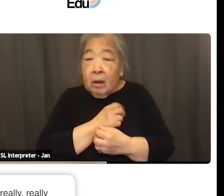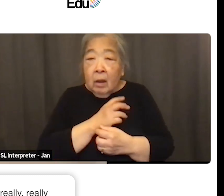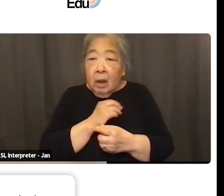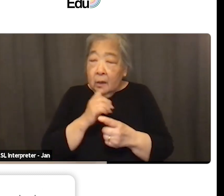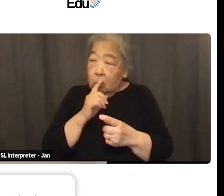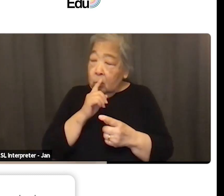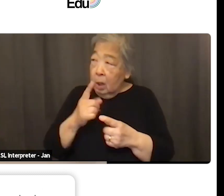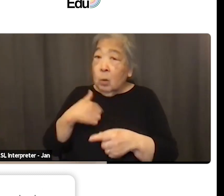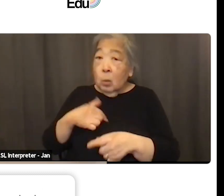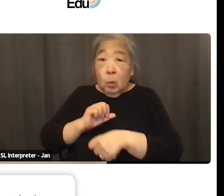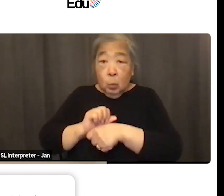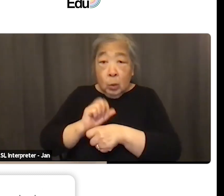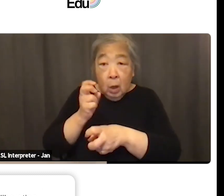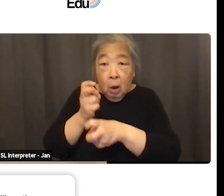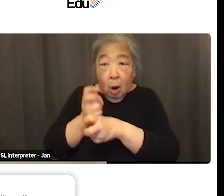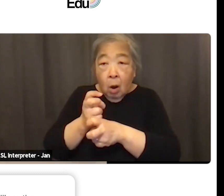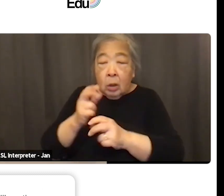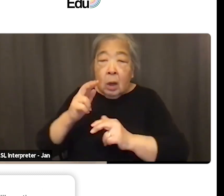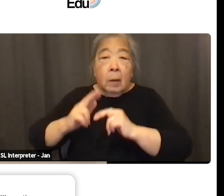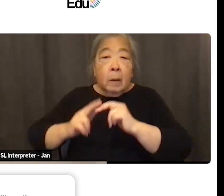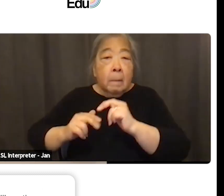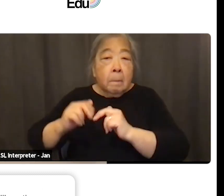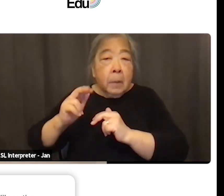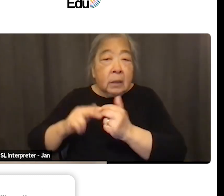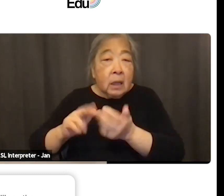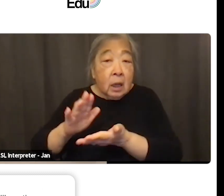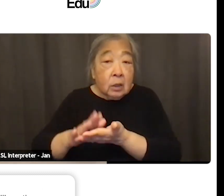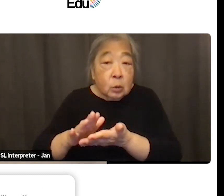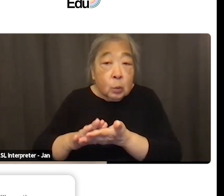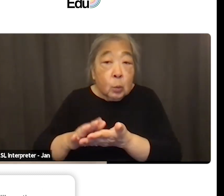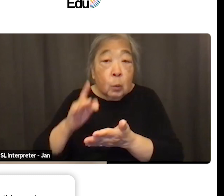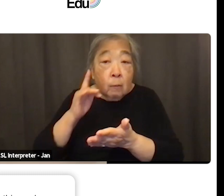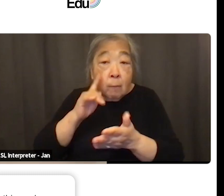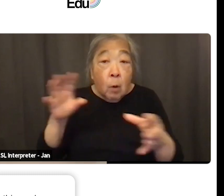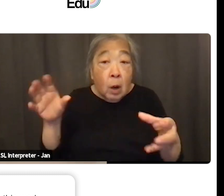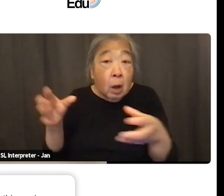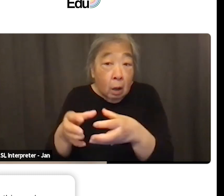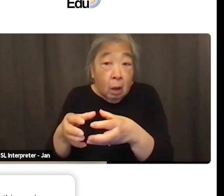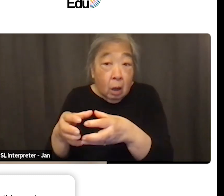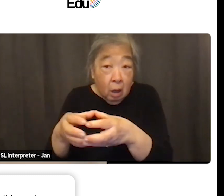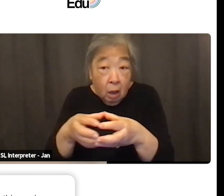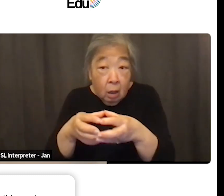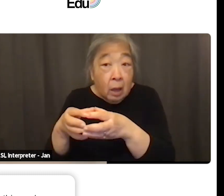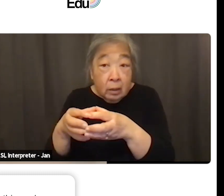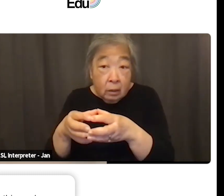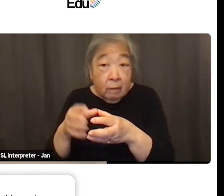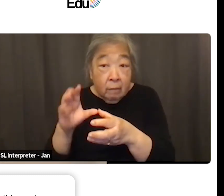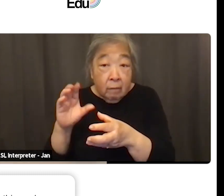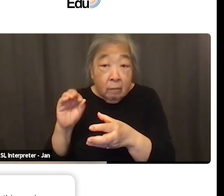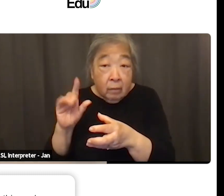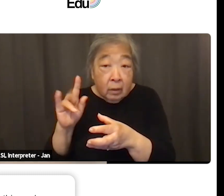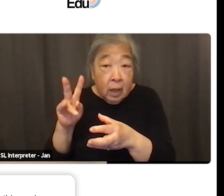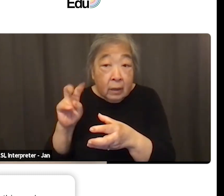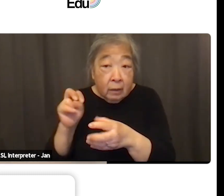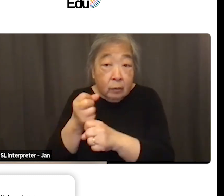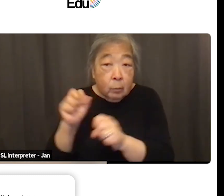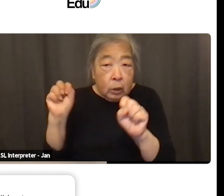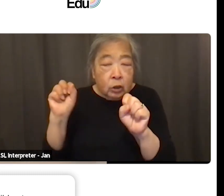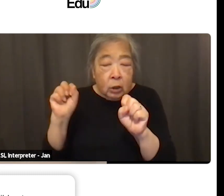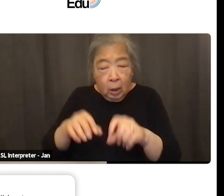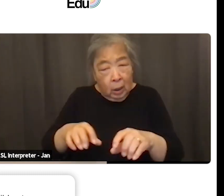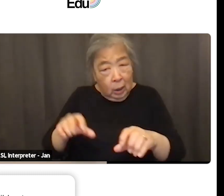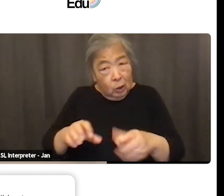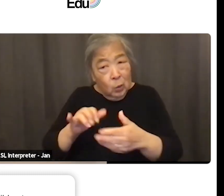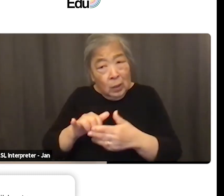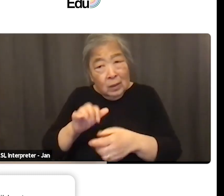really hard on building the school for collective liberation. And doing this work, there's a